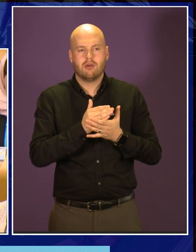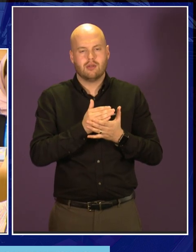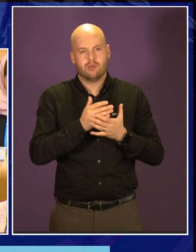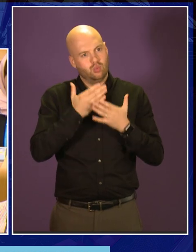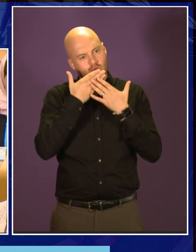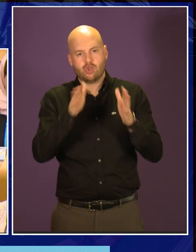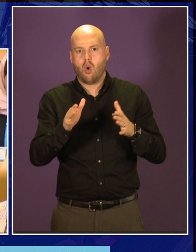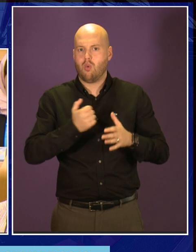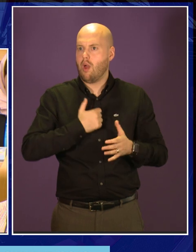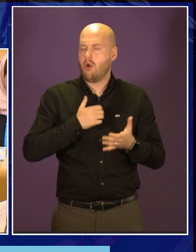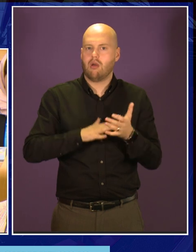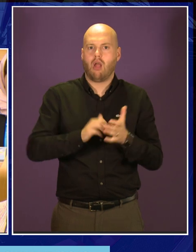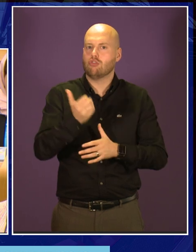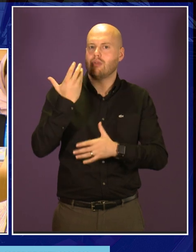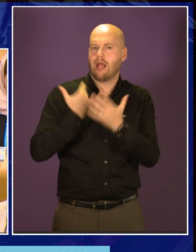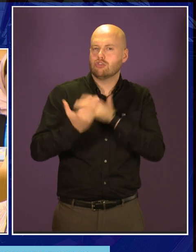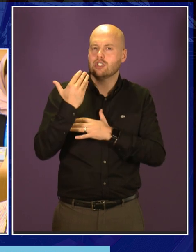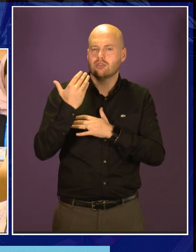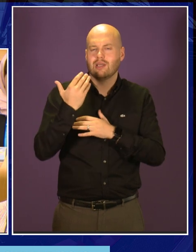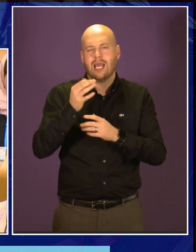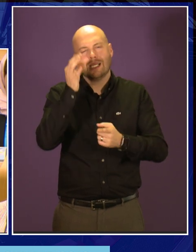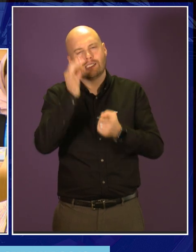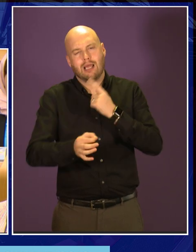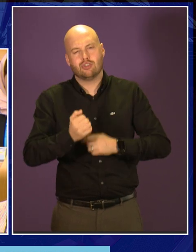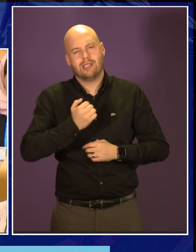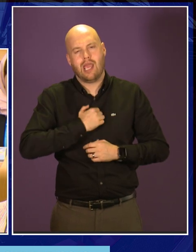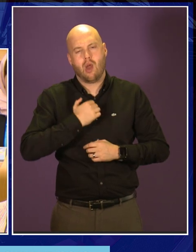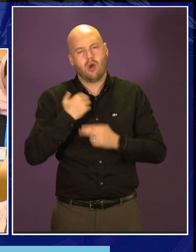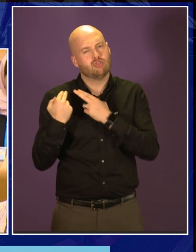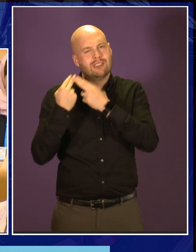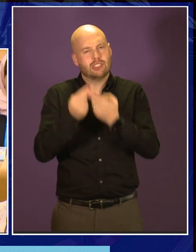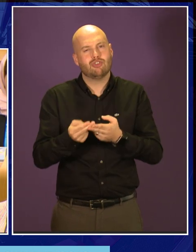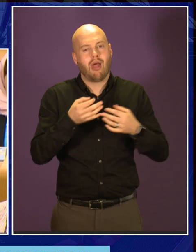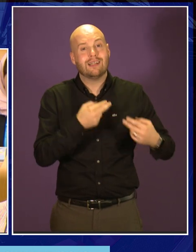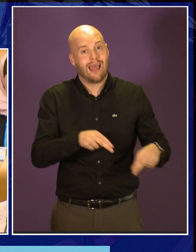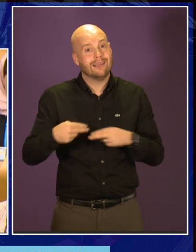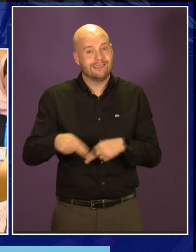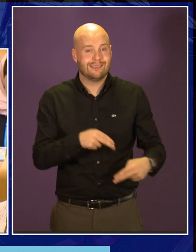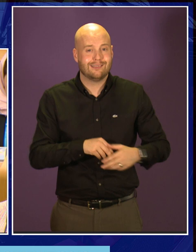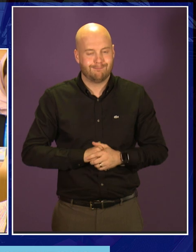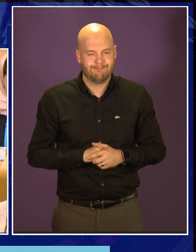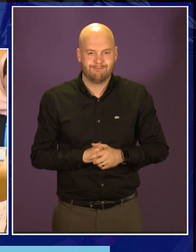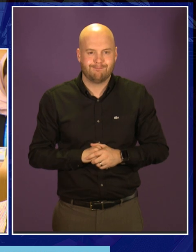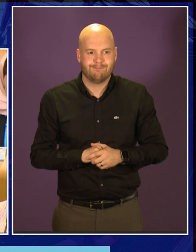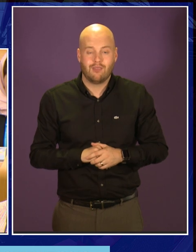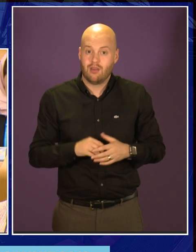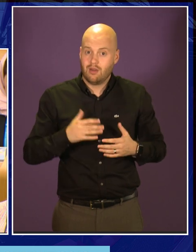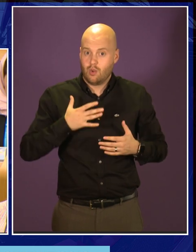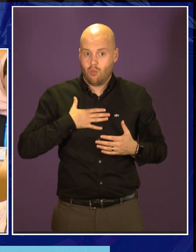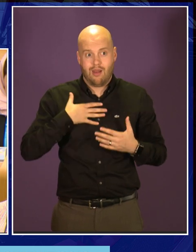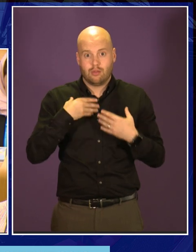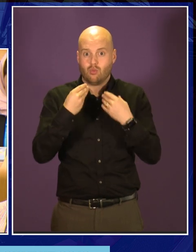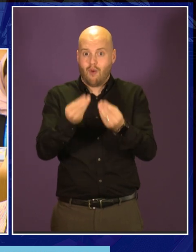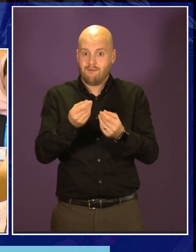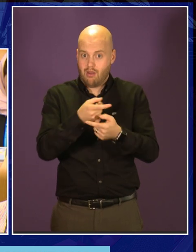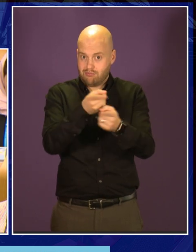cultural heritage, especially our traditional dance forms. And I would like to use the opportunity now